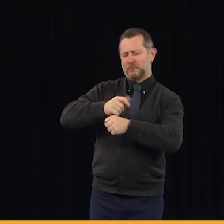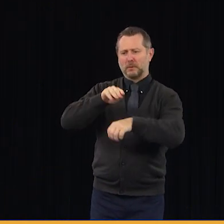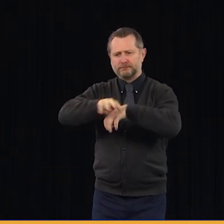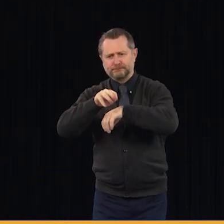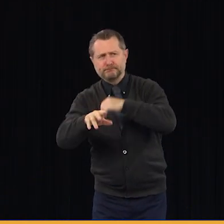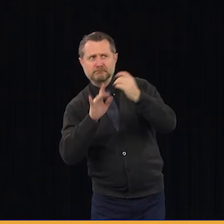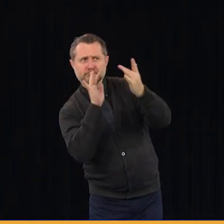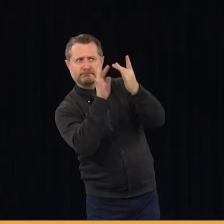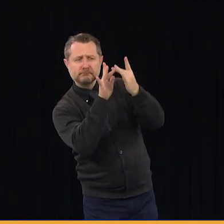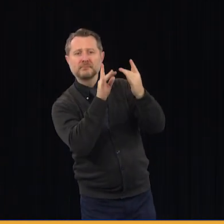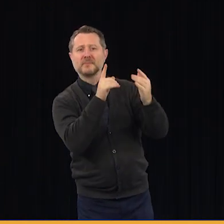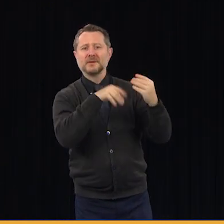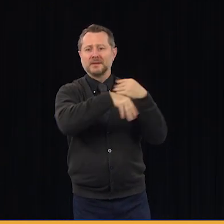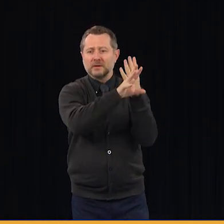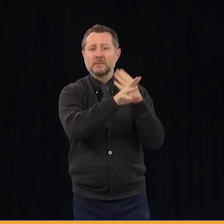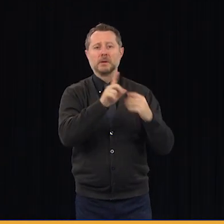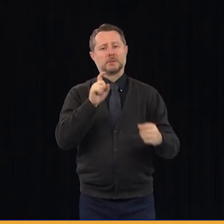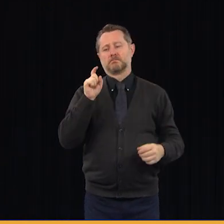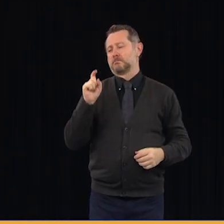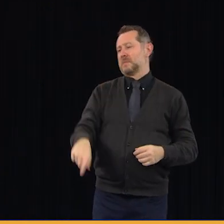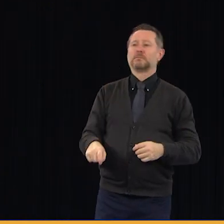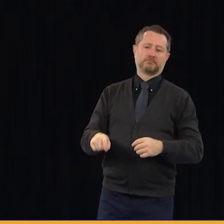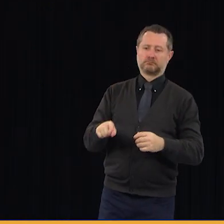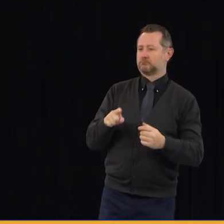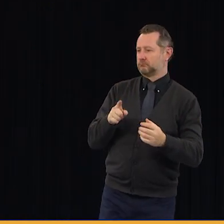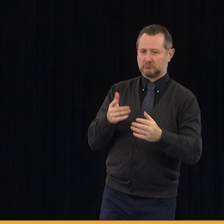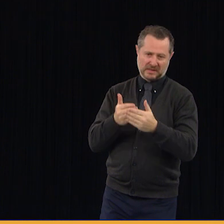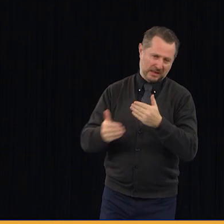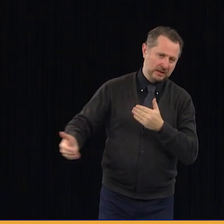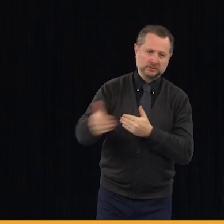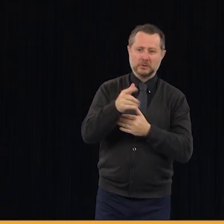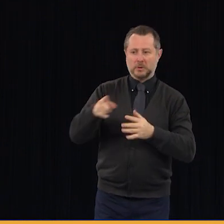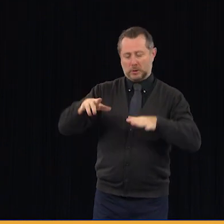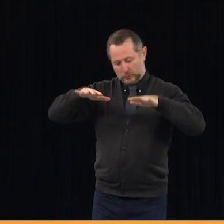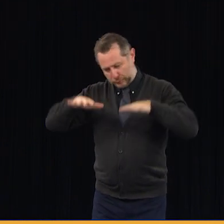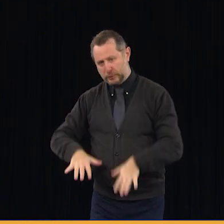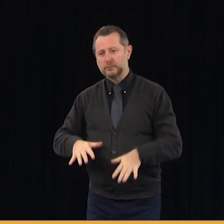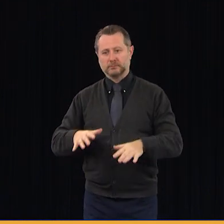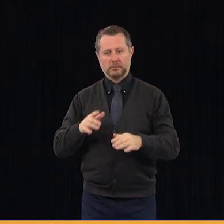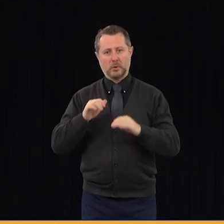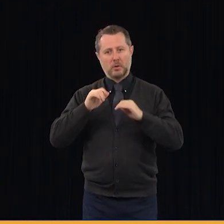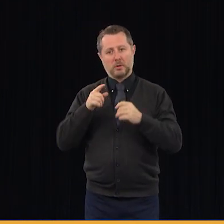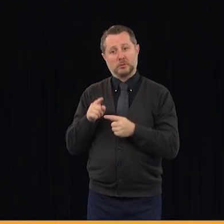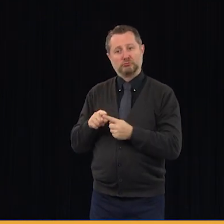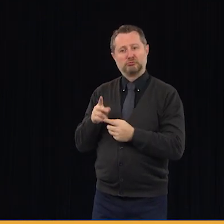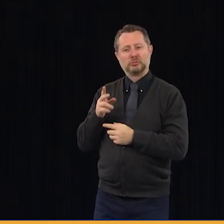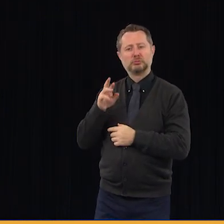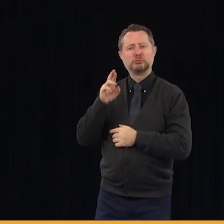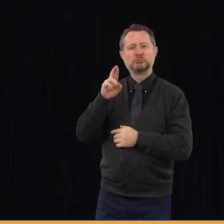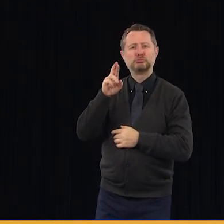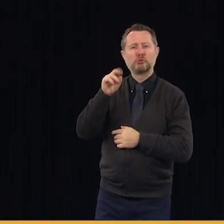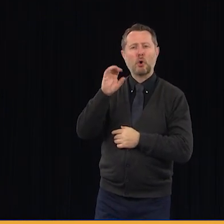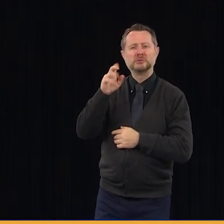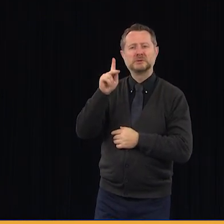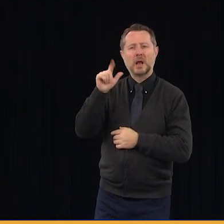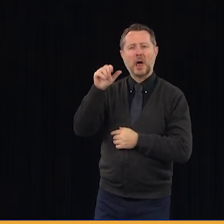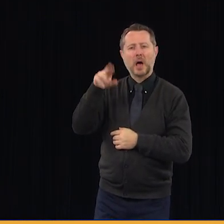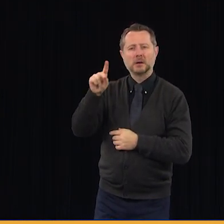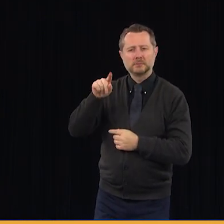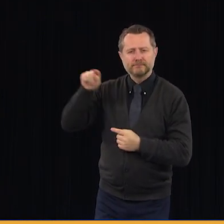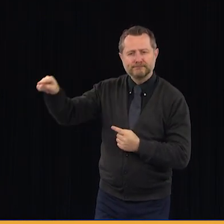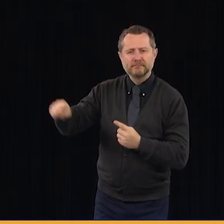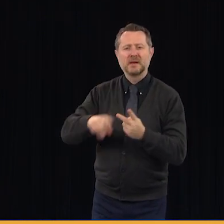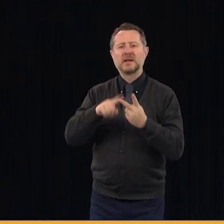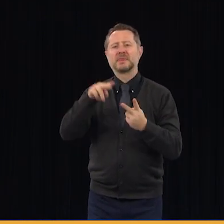We have to stay ahead of this virus. We're watching Rockland, Nassau, and Suffolk. The numbers have come down in New York City.